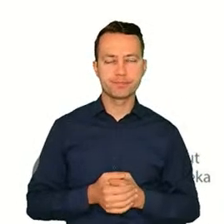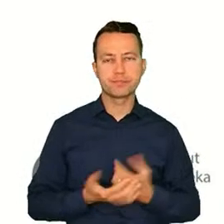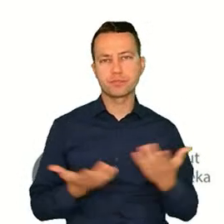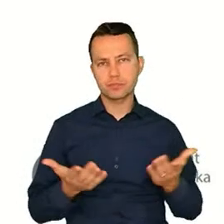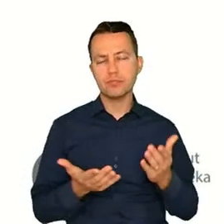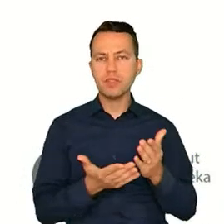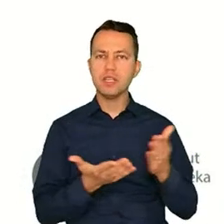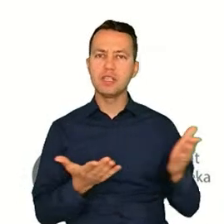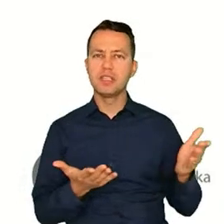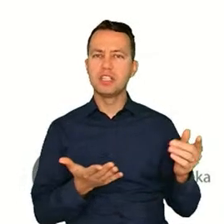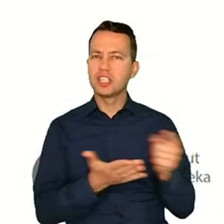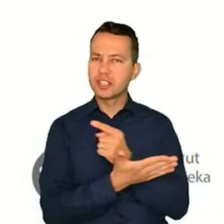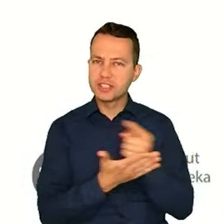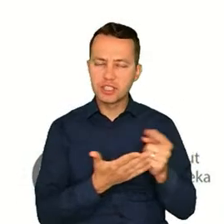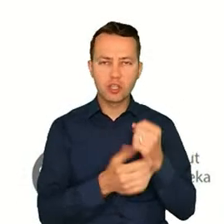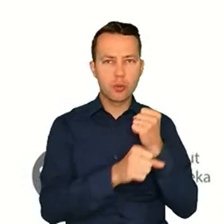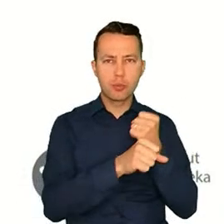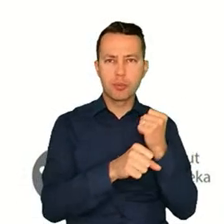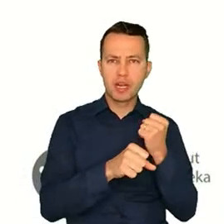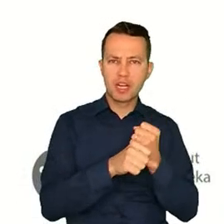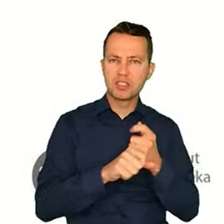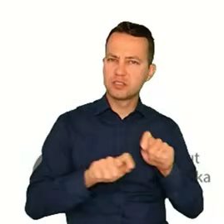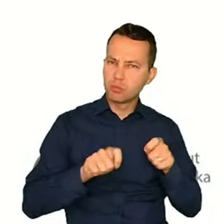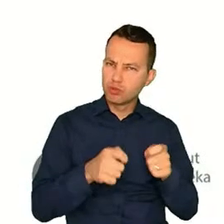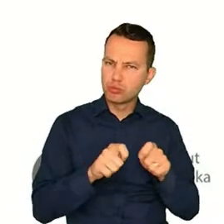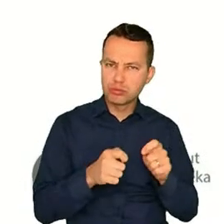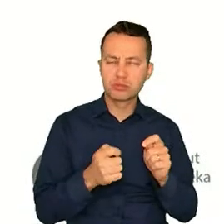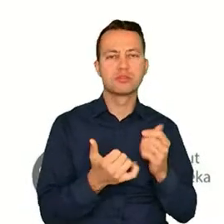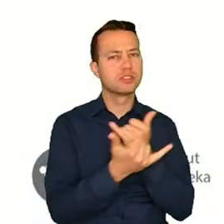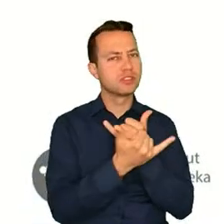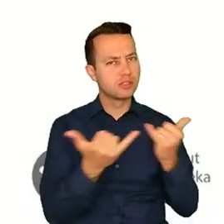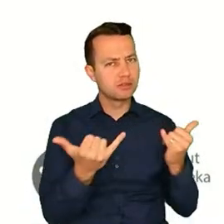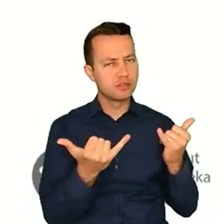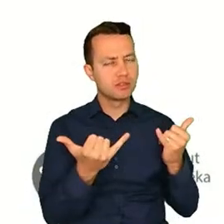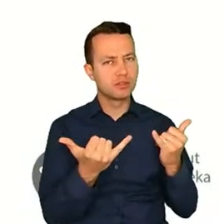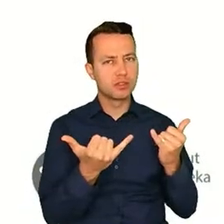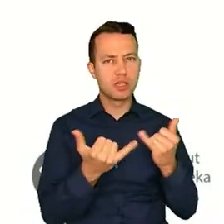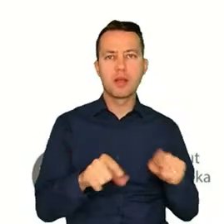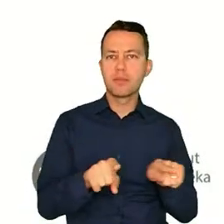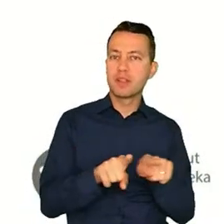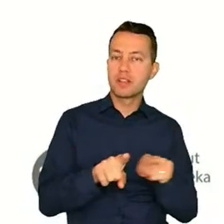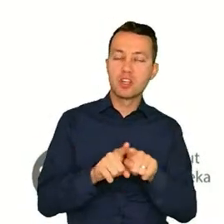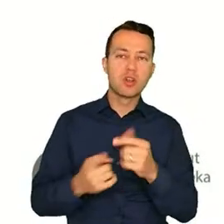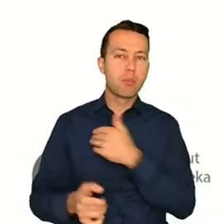because the very risk of forced labor will look differently in